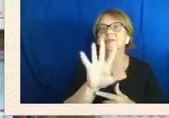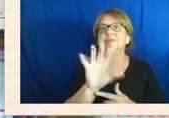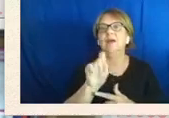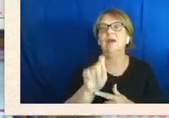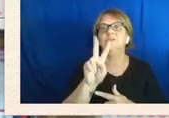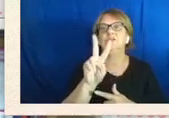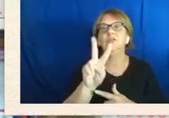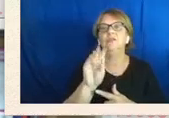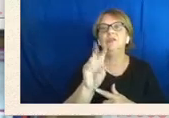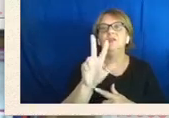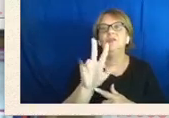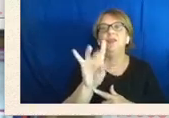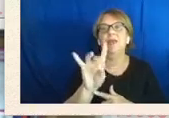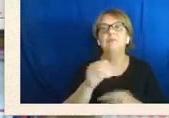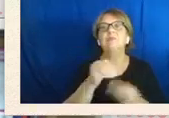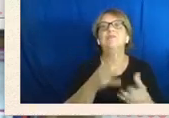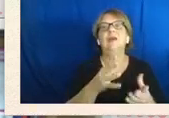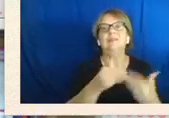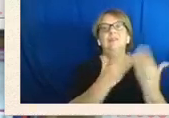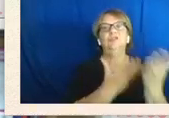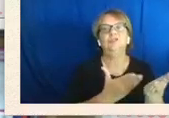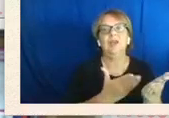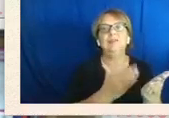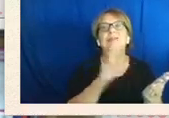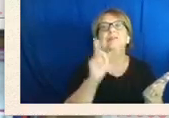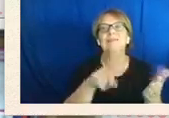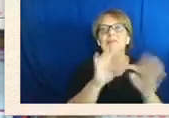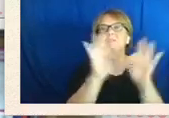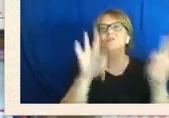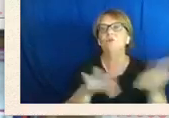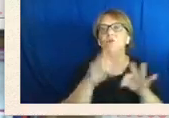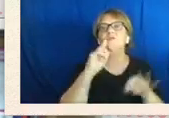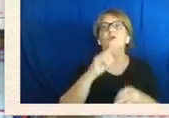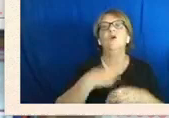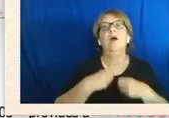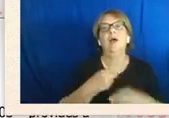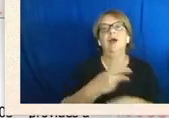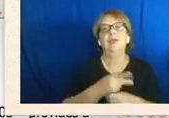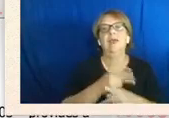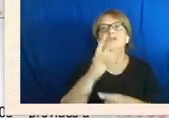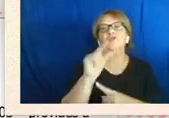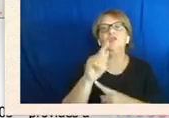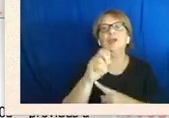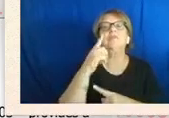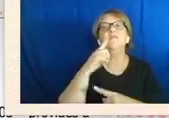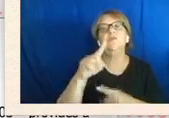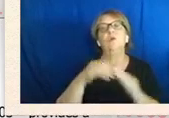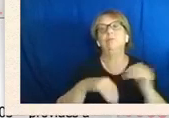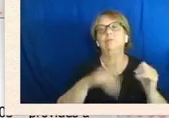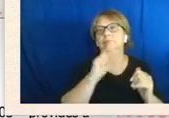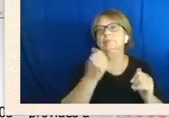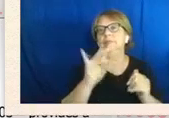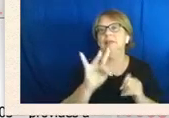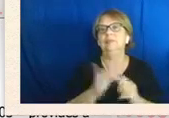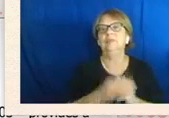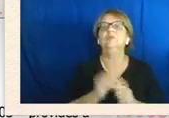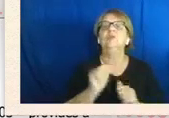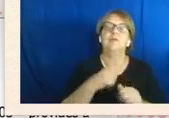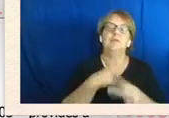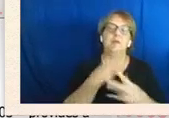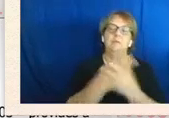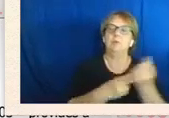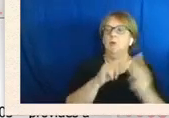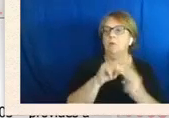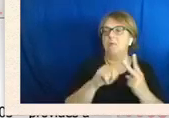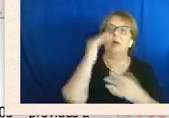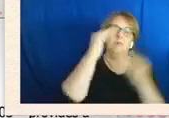7652038 provides a suggestion designation form for healthcare surrogates for minors. So you can cover both the minor and the adult, and it's